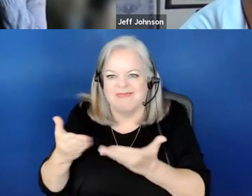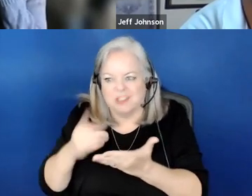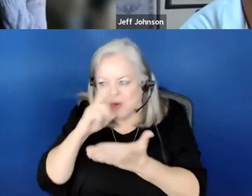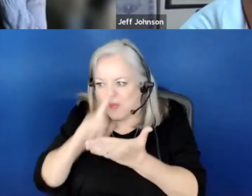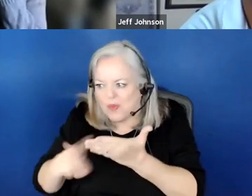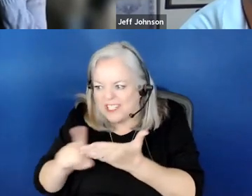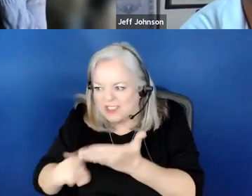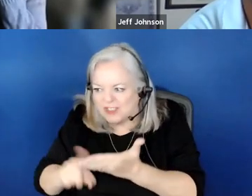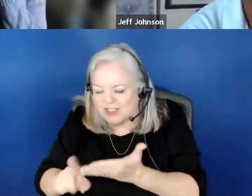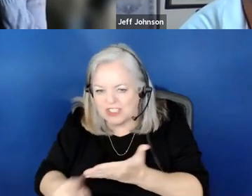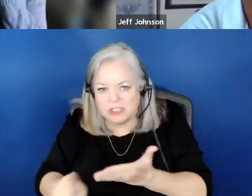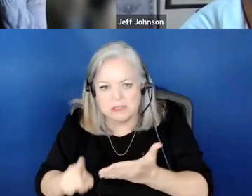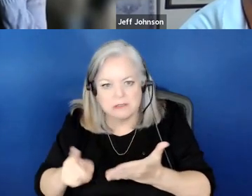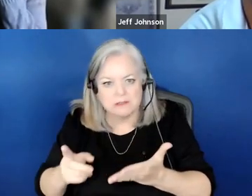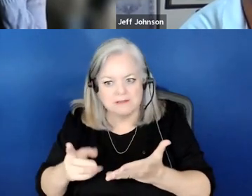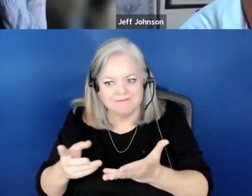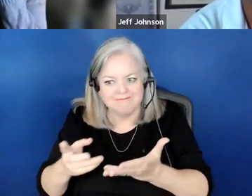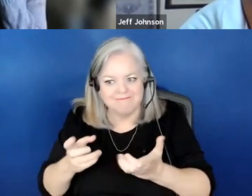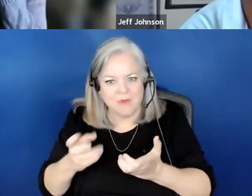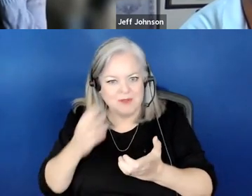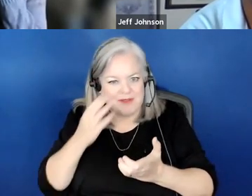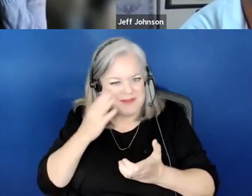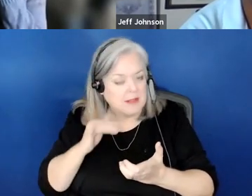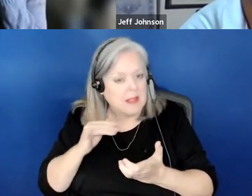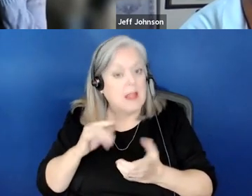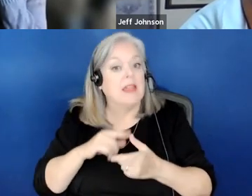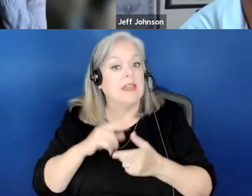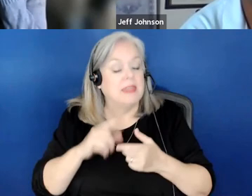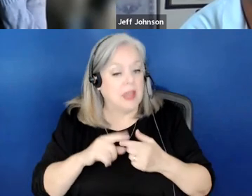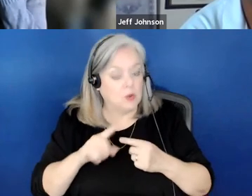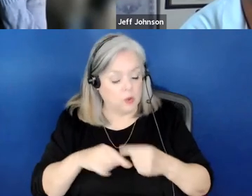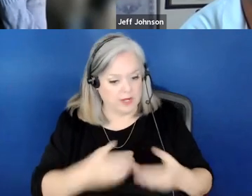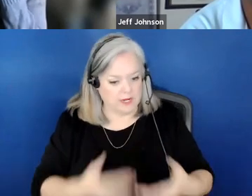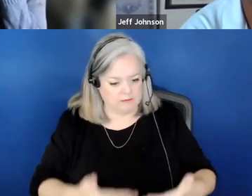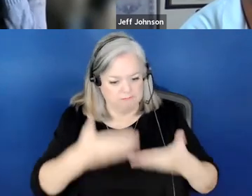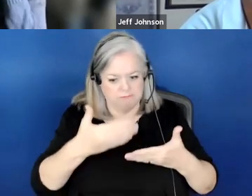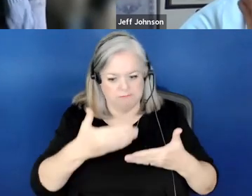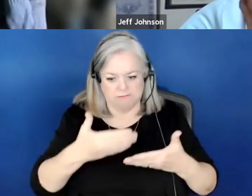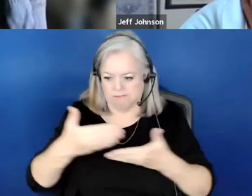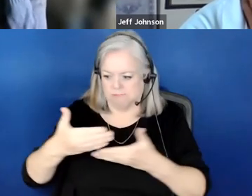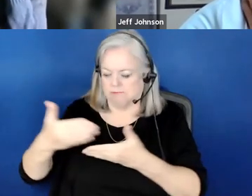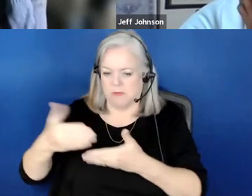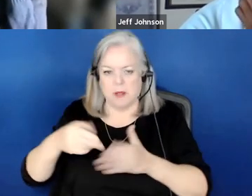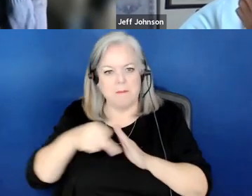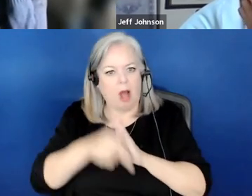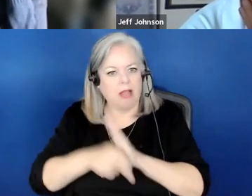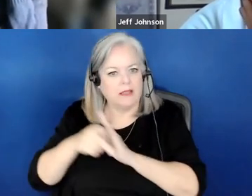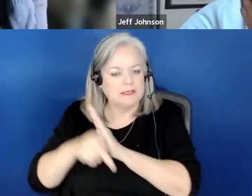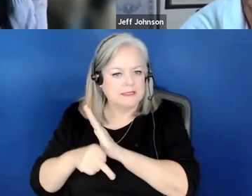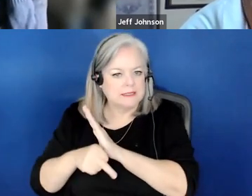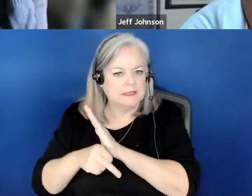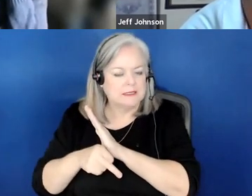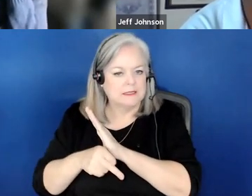of get a handle on that so that when I come into these policies that are in the research project is